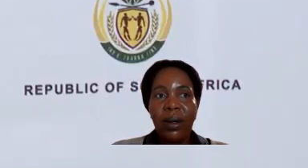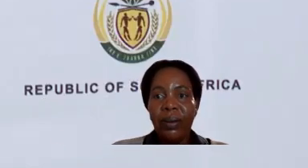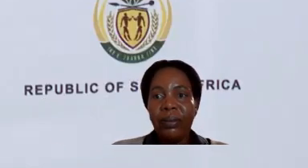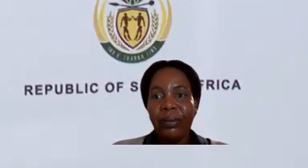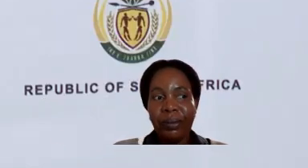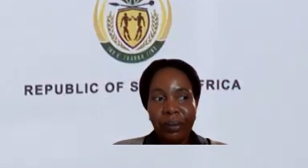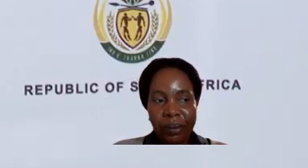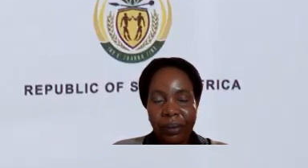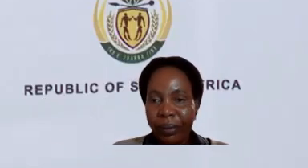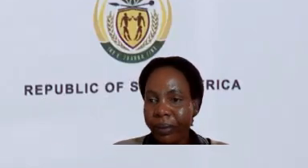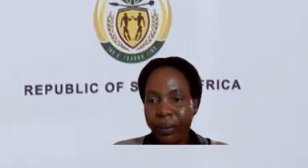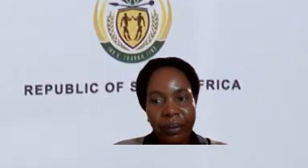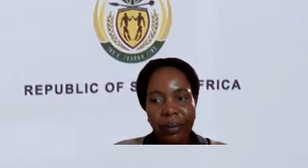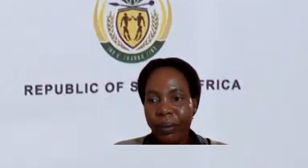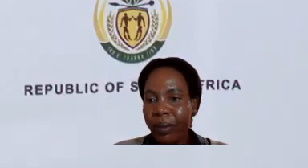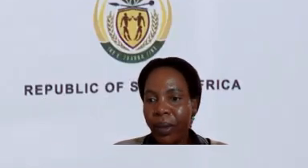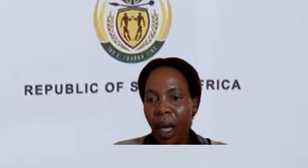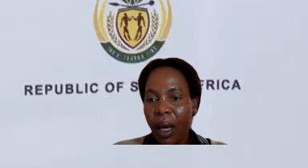You know,